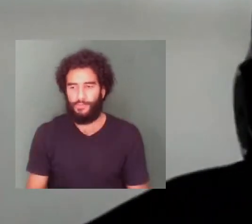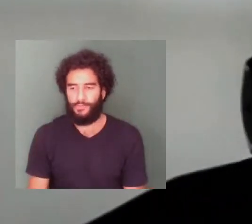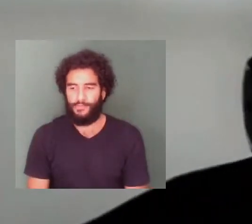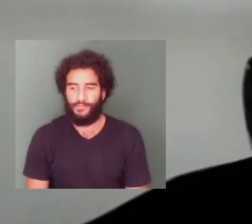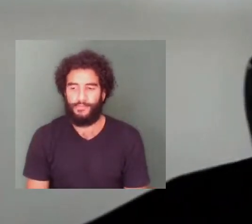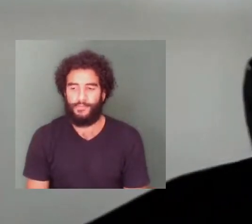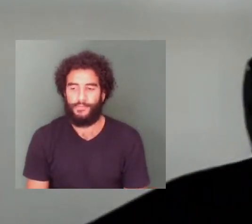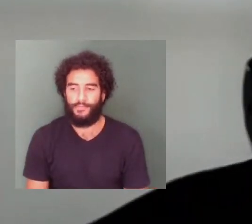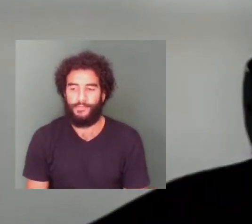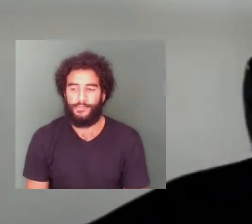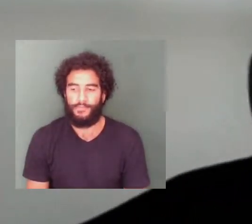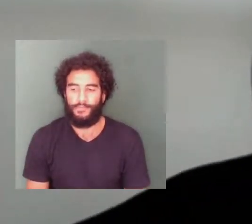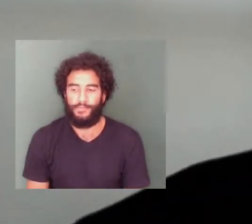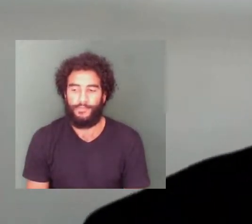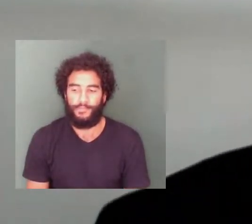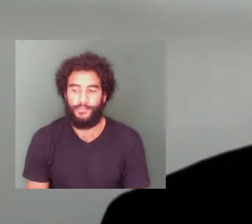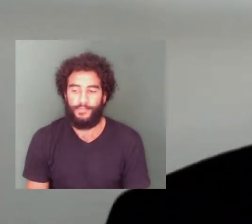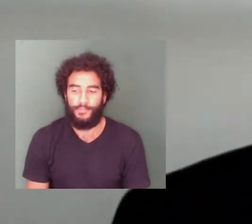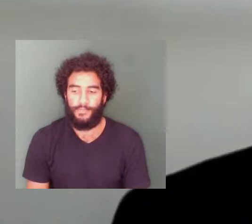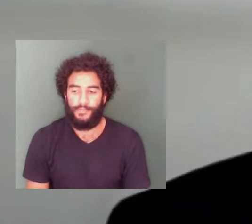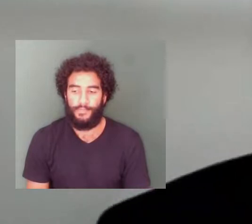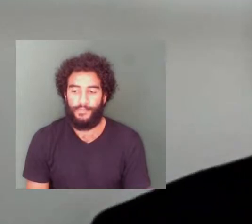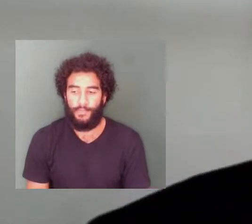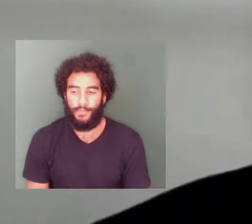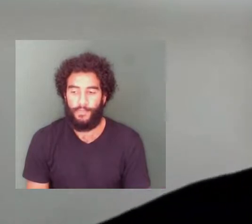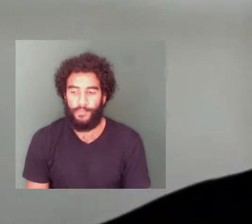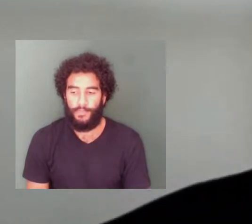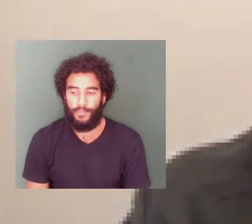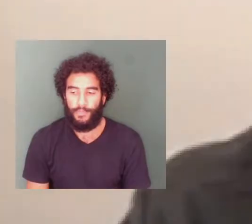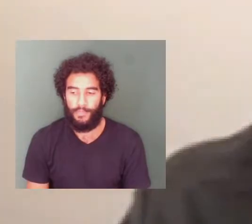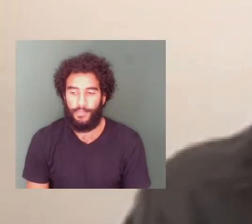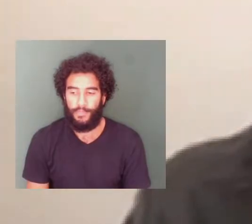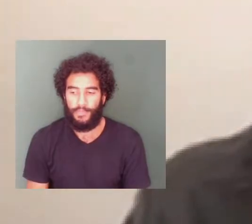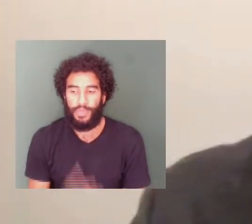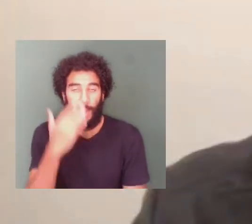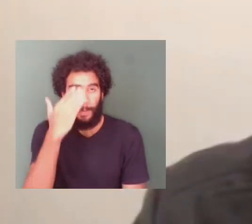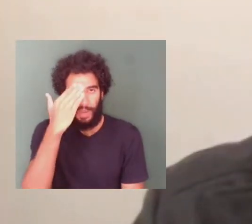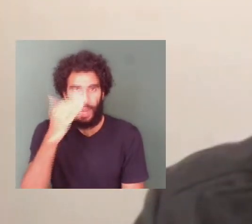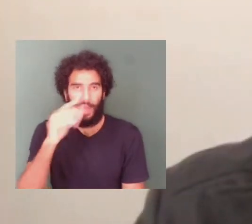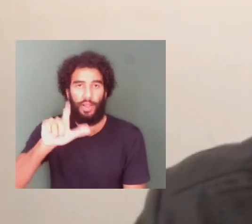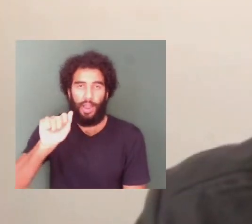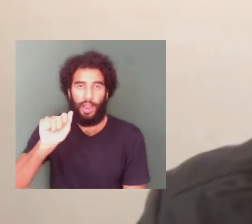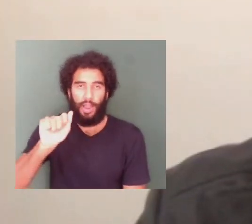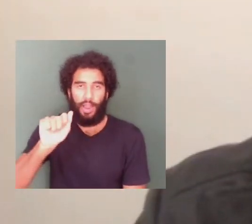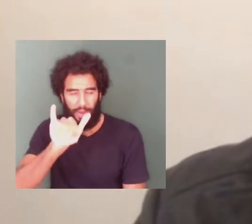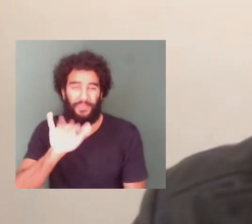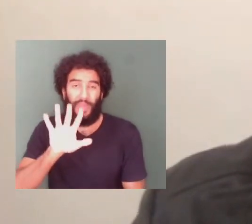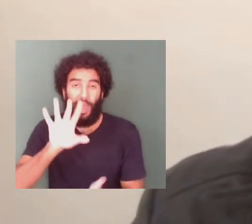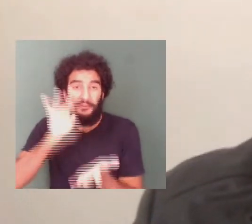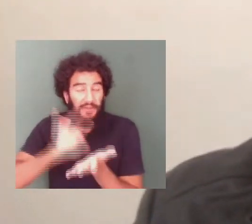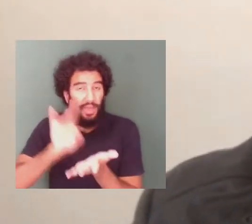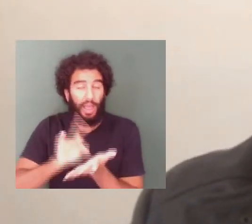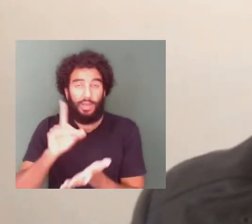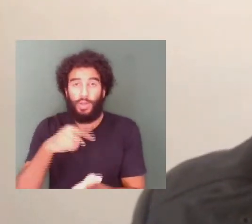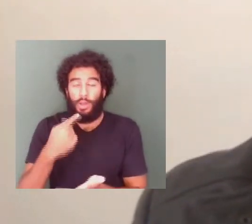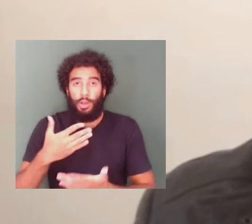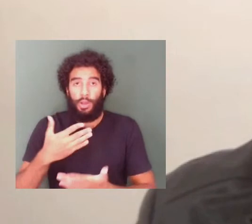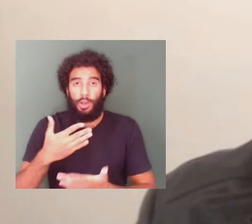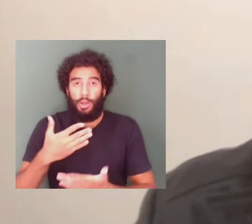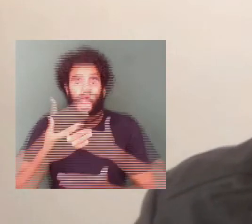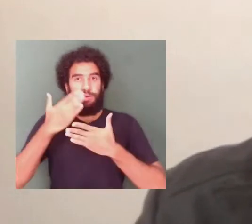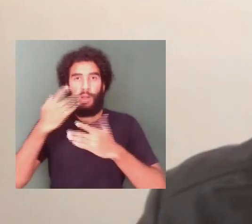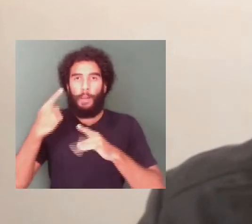Muito obrigado, Dr. Lawrence. Realmente. Thank you so much, Dr. Lawrence. And it's very